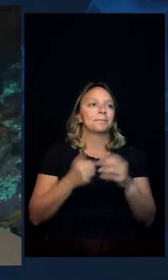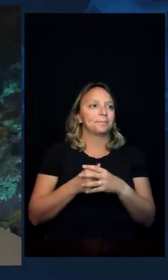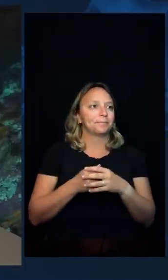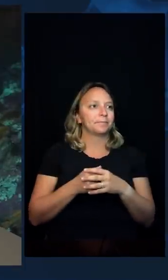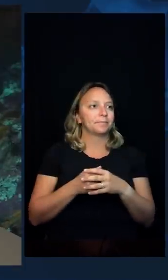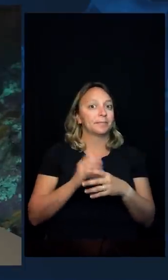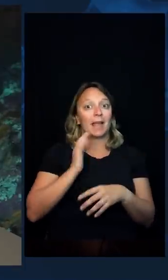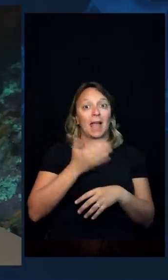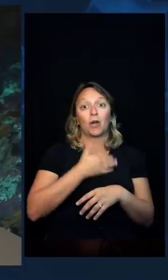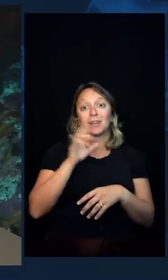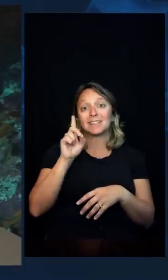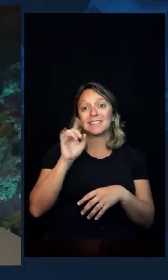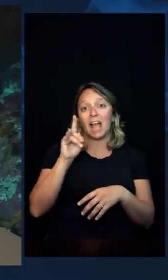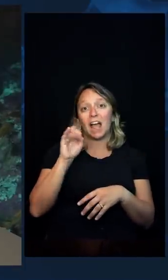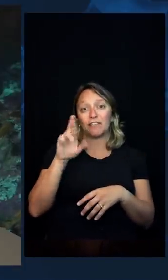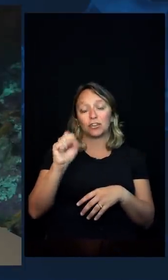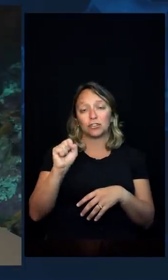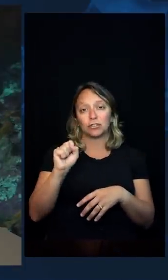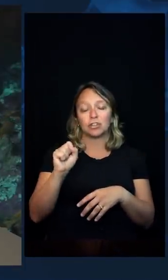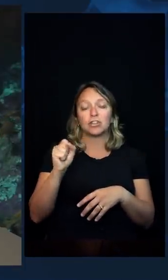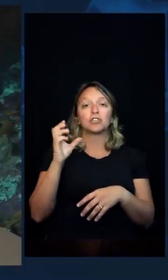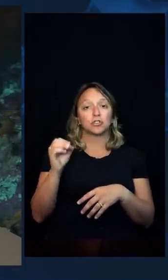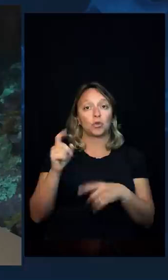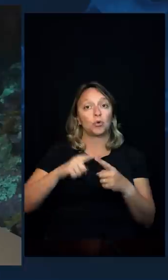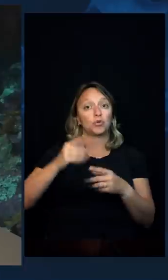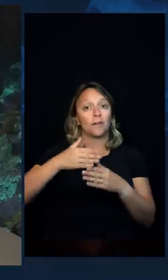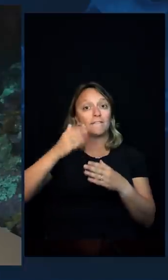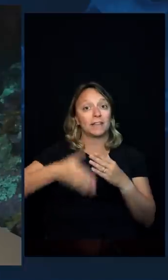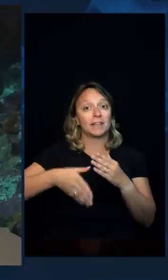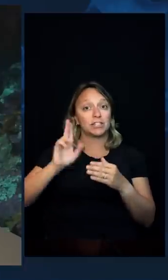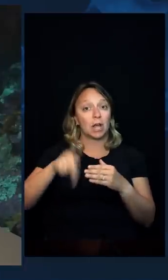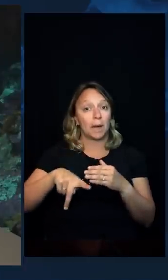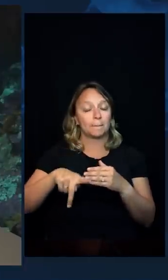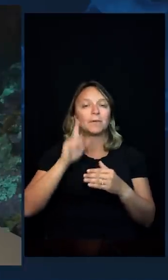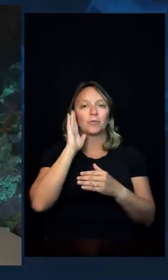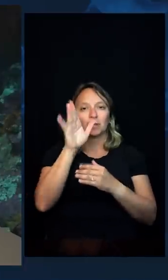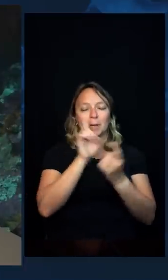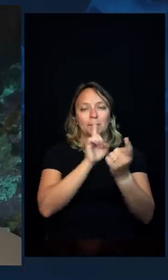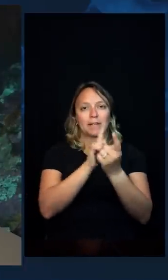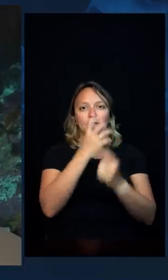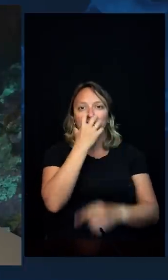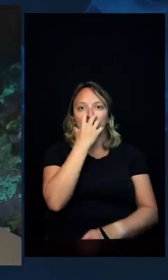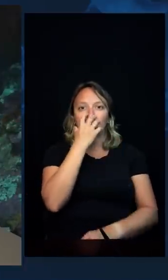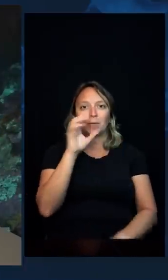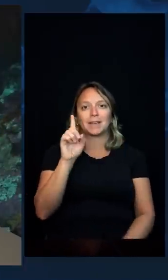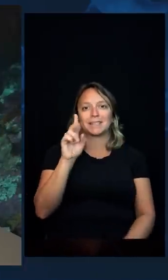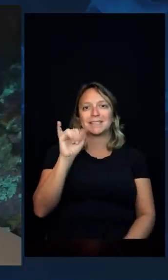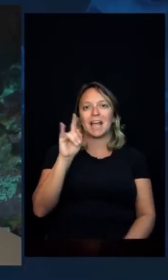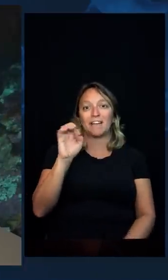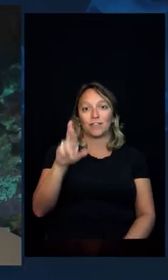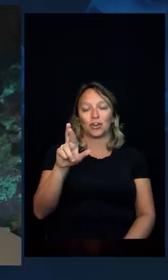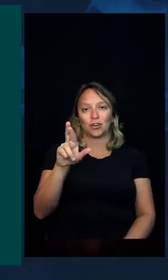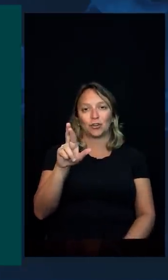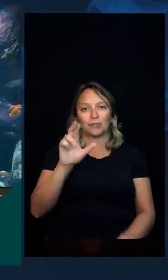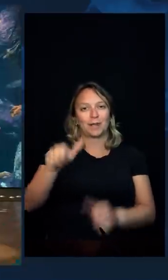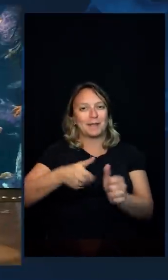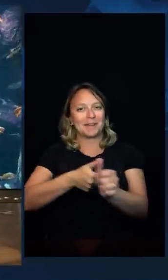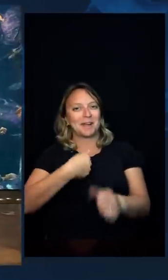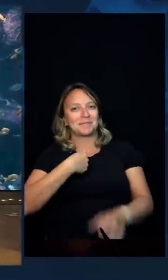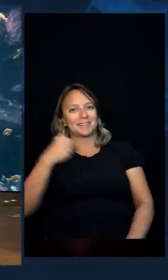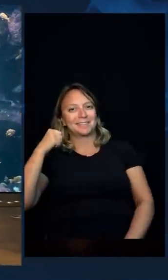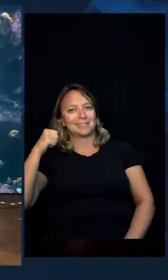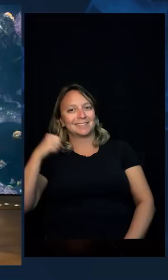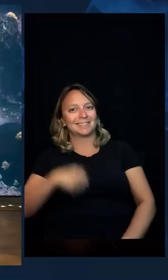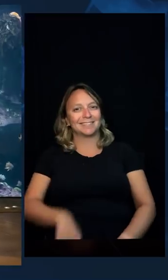our divers. So to round out our evening, we're gonna meet our scuba diver in the exhibit right behind me.